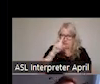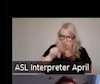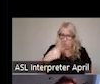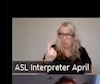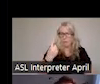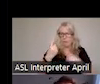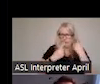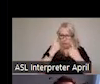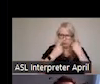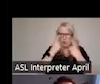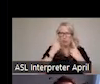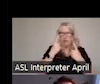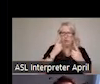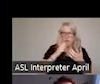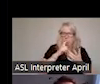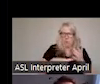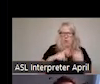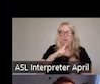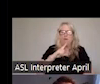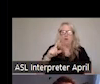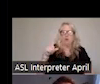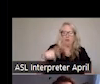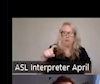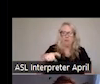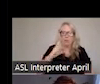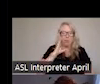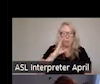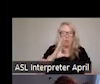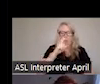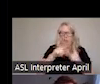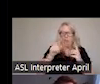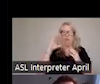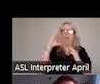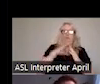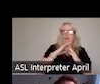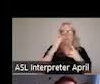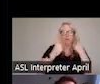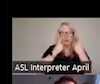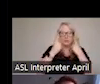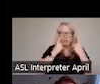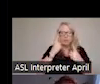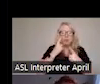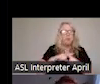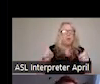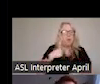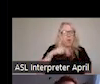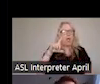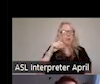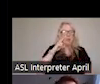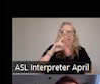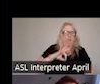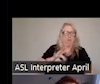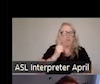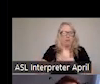considerations or that these are necessarily always going to be your top considerations. But I do think it's useful to start